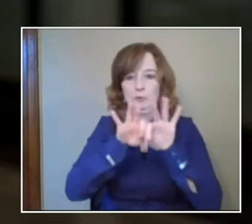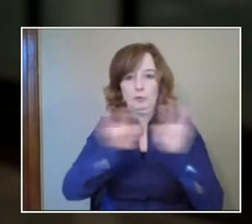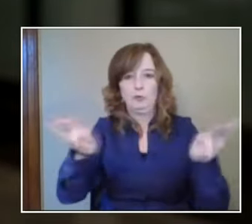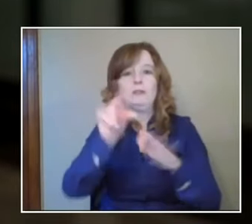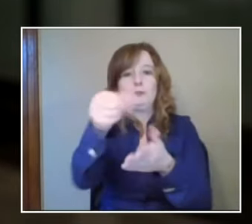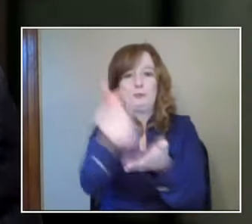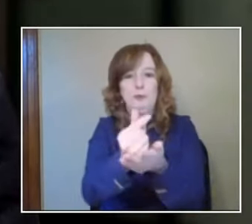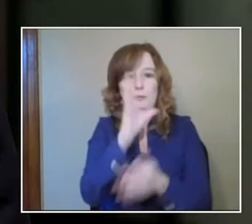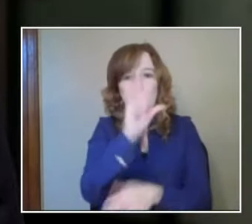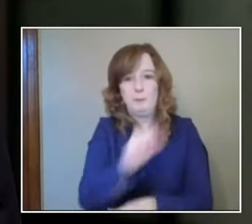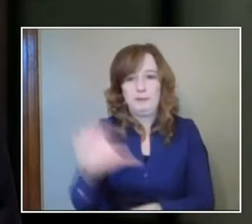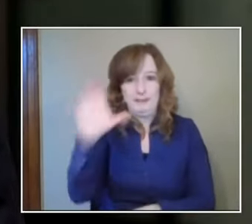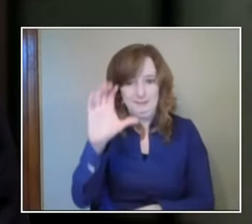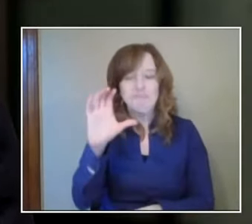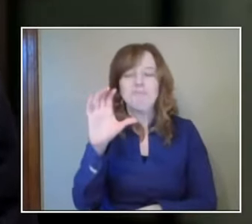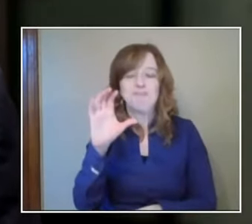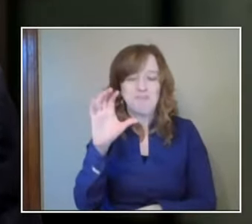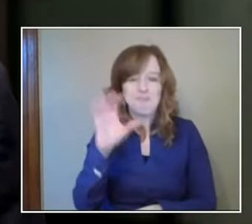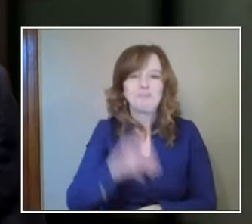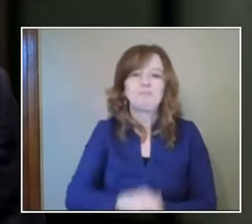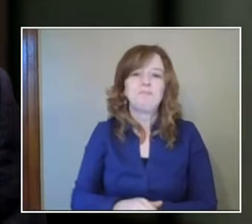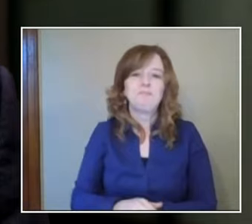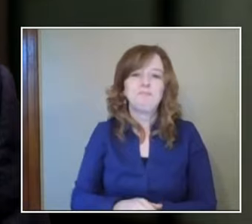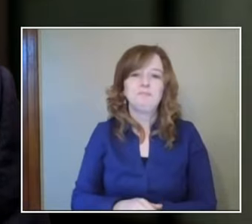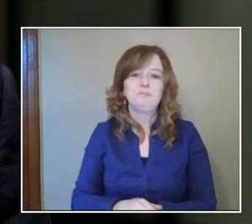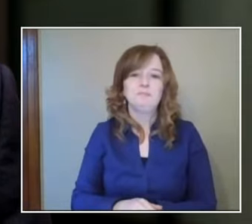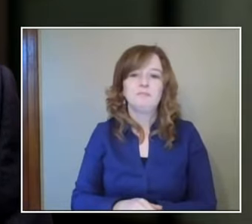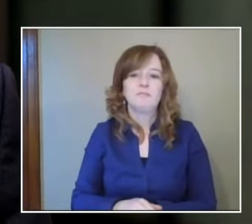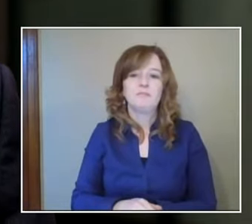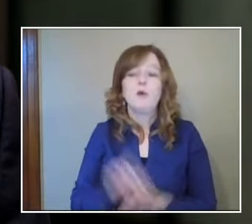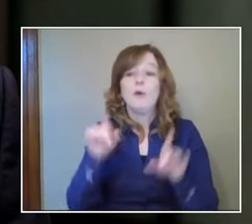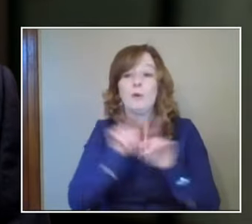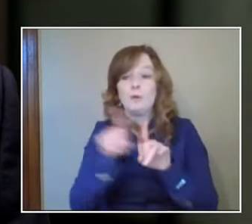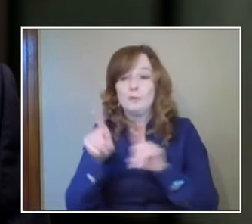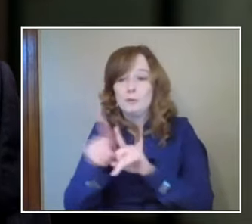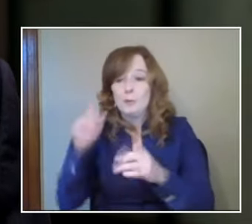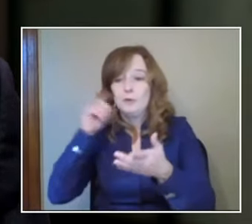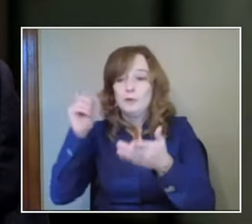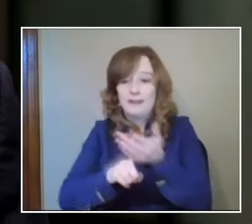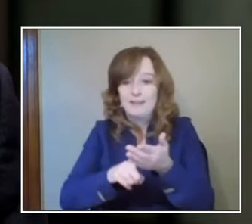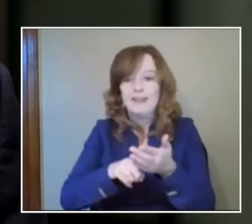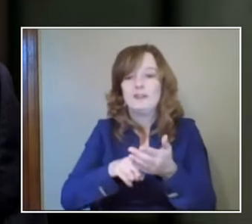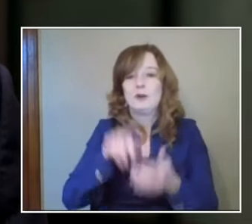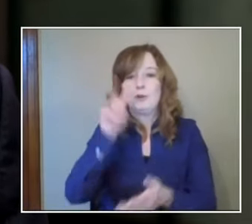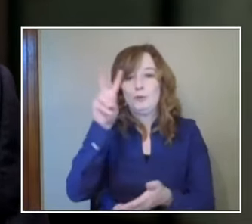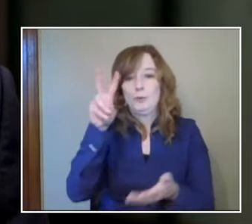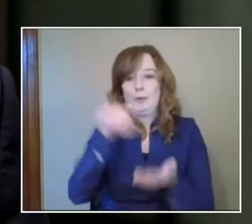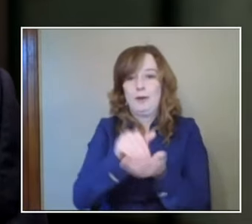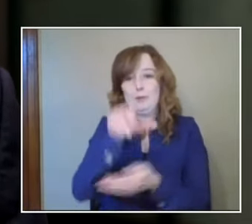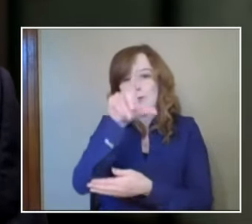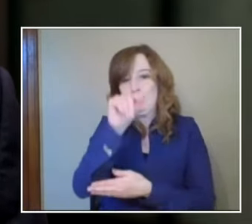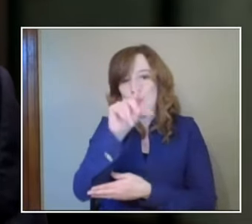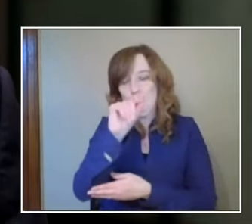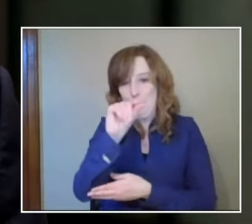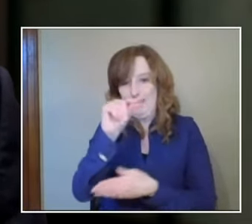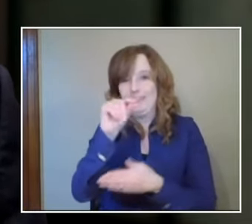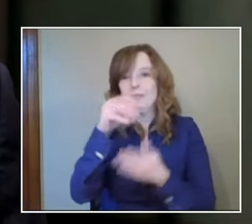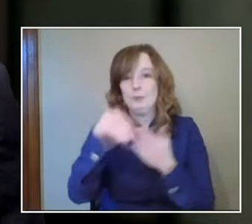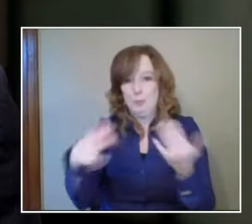We recognize our 2020 graduates now, presenting each by academic